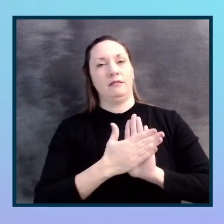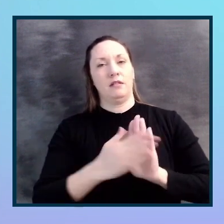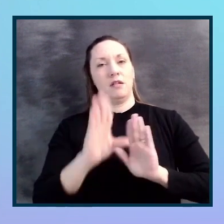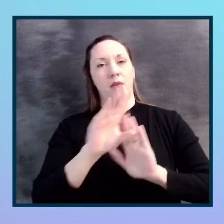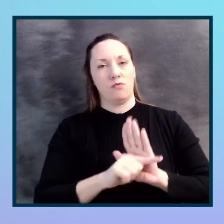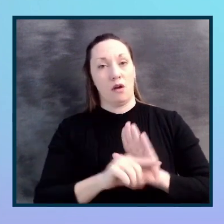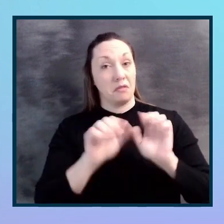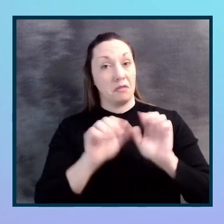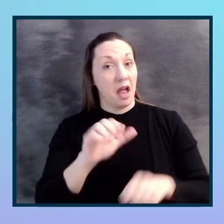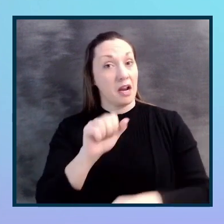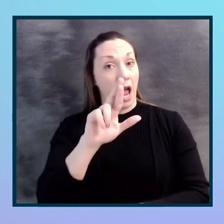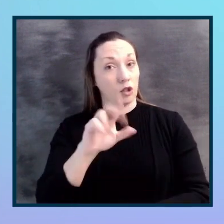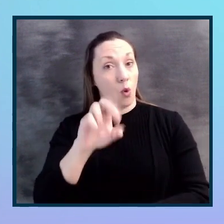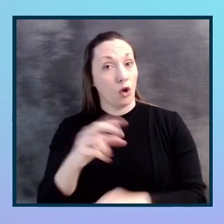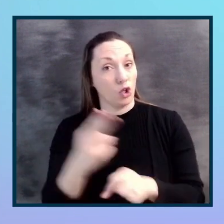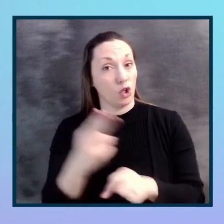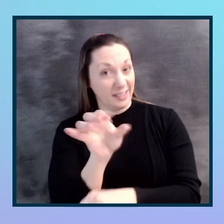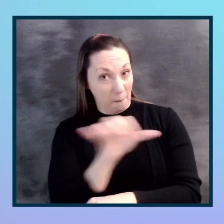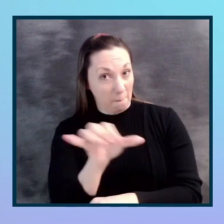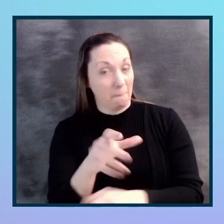core use the same methodology?